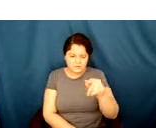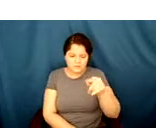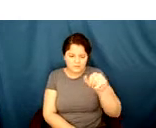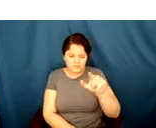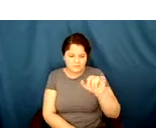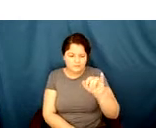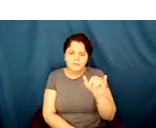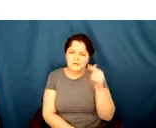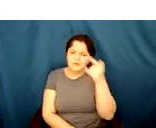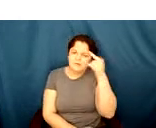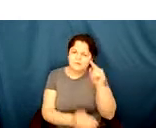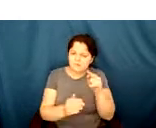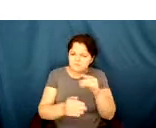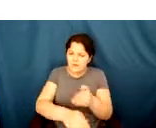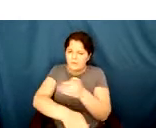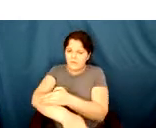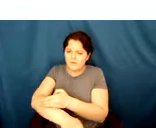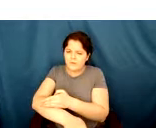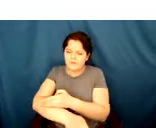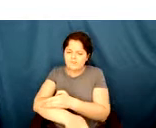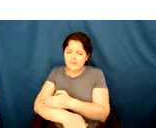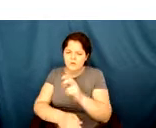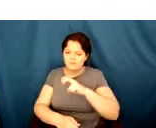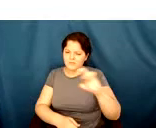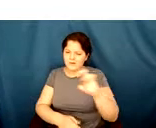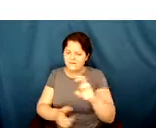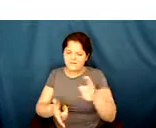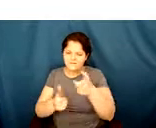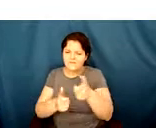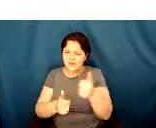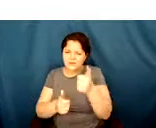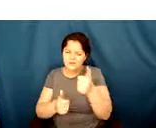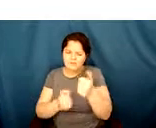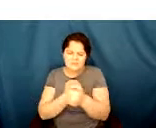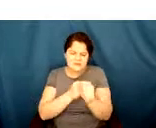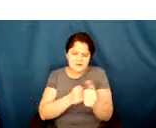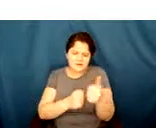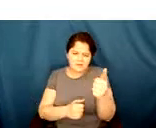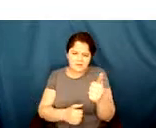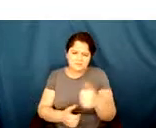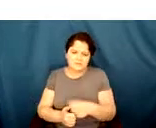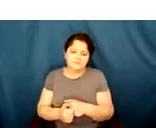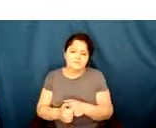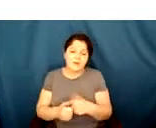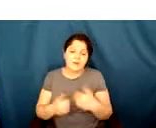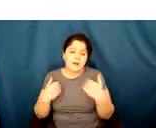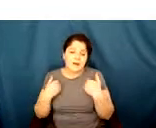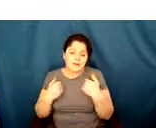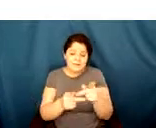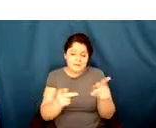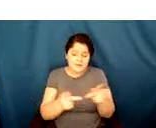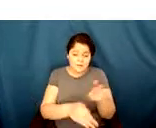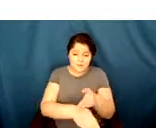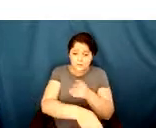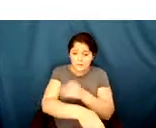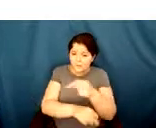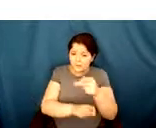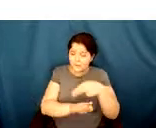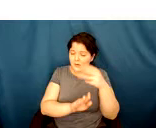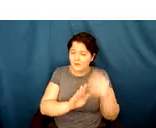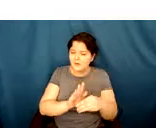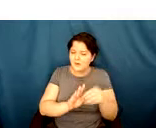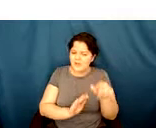to transit more easily and safely. We have the Station Improvement Program, which is the program that